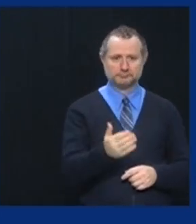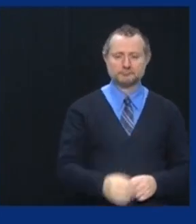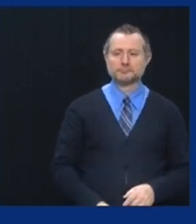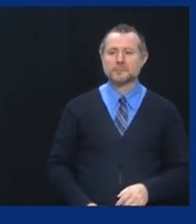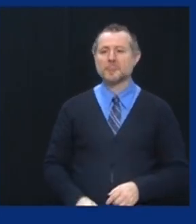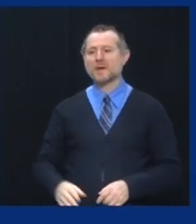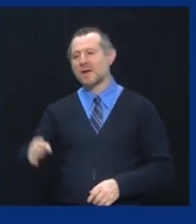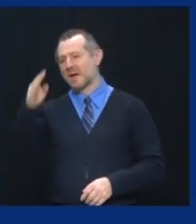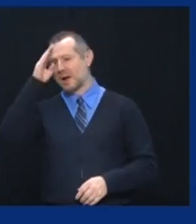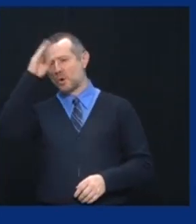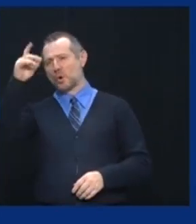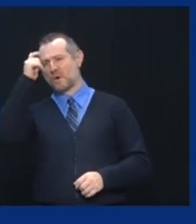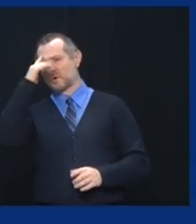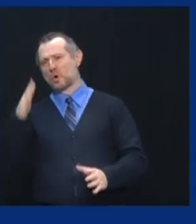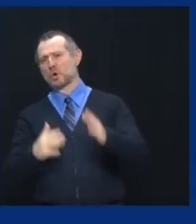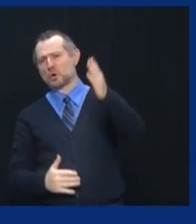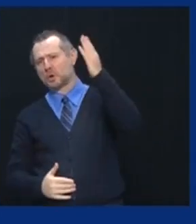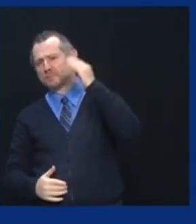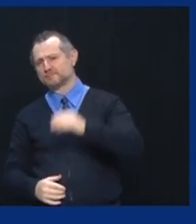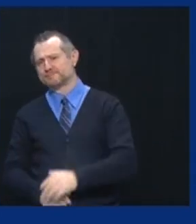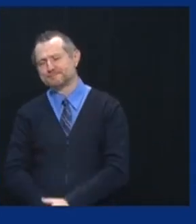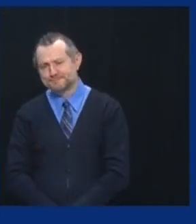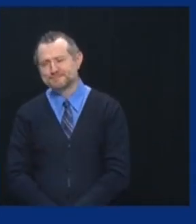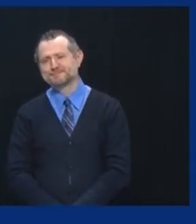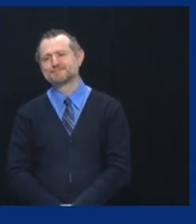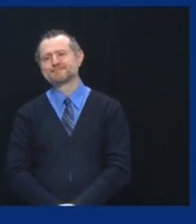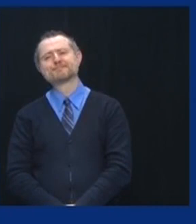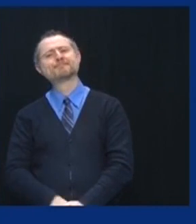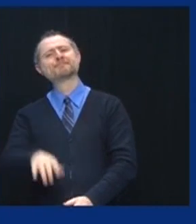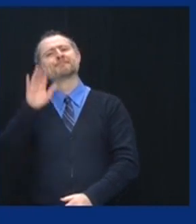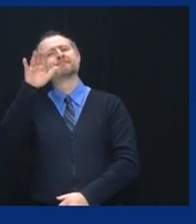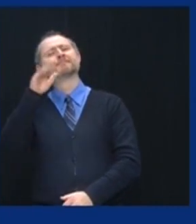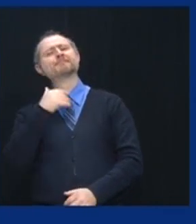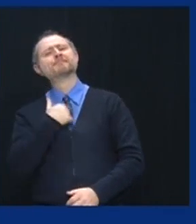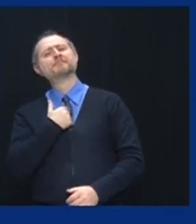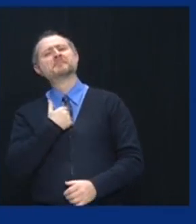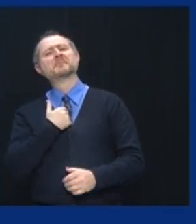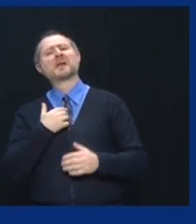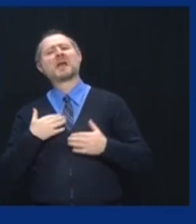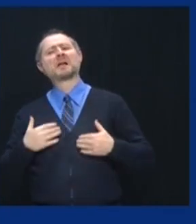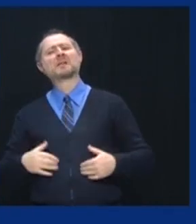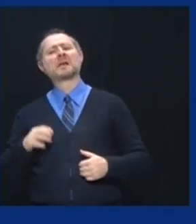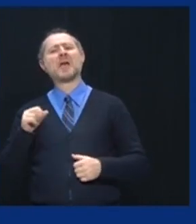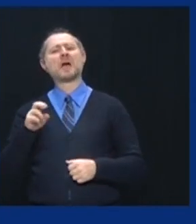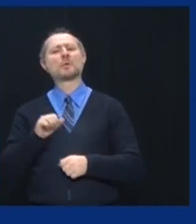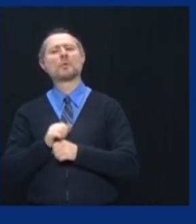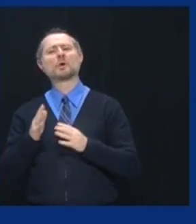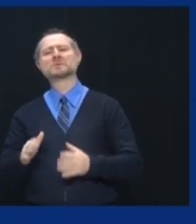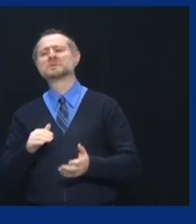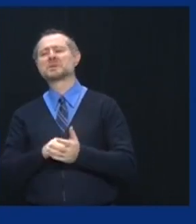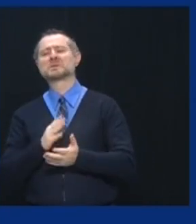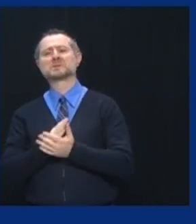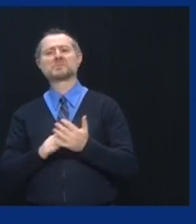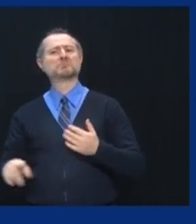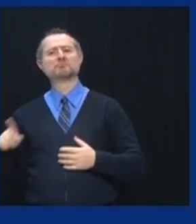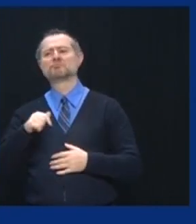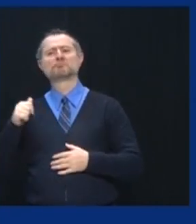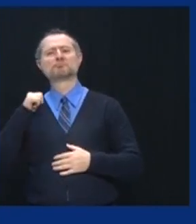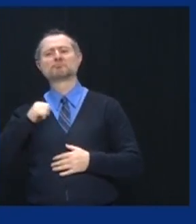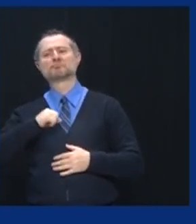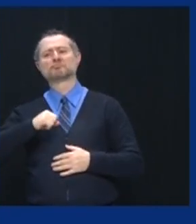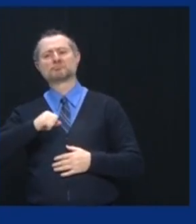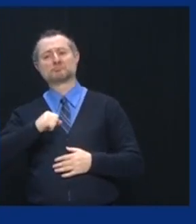Hello, Governor. On the healthcare workers refusing to get the vaccine, can't